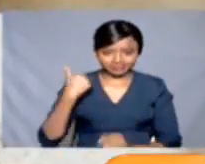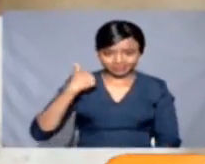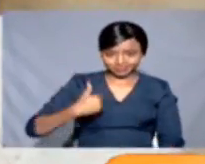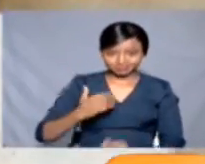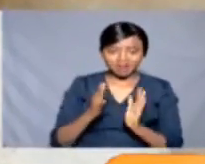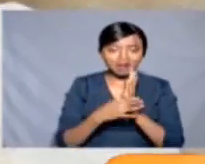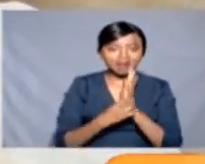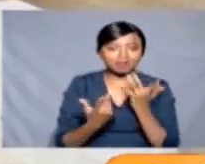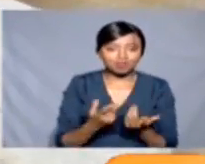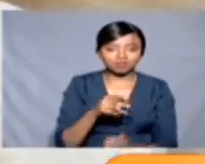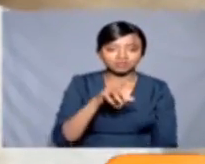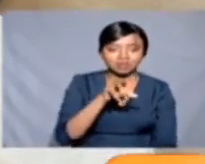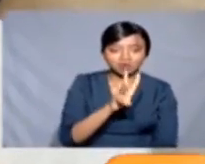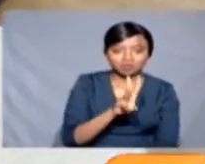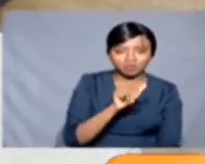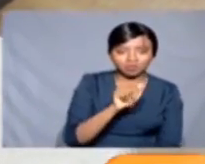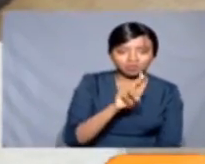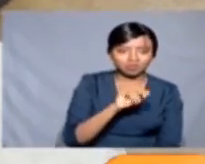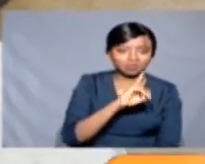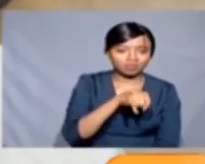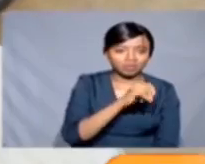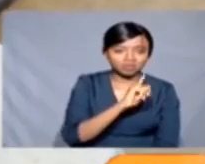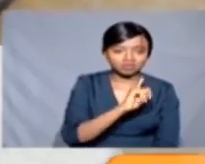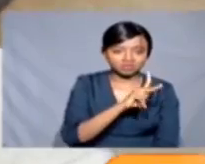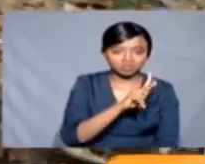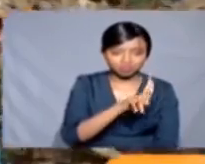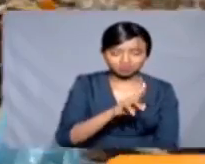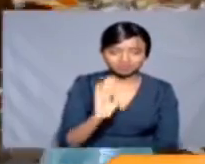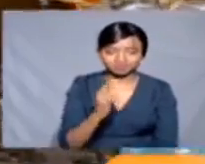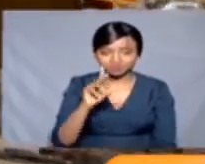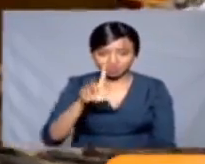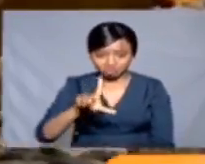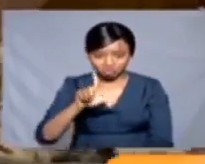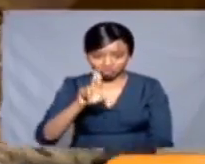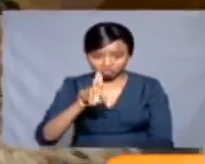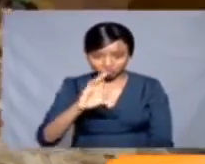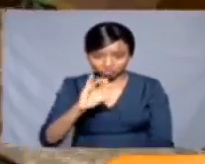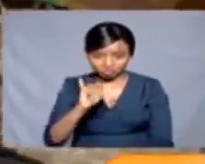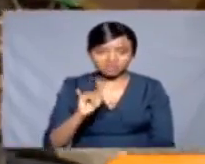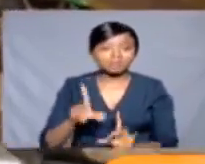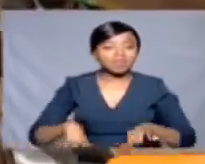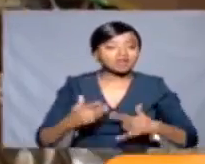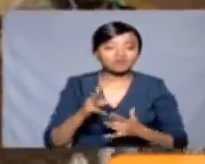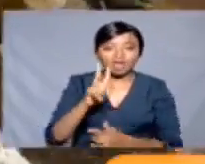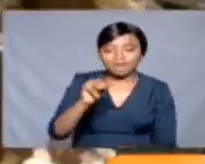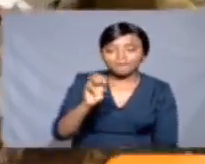naitwa Wanjiko. Ruse Wanjiko. Nakaa huko Morem.